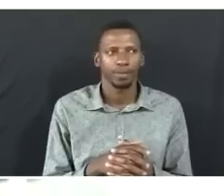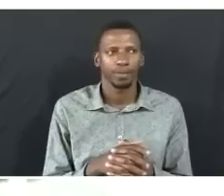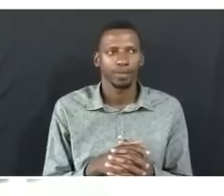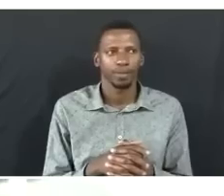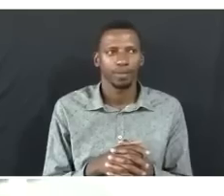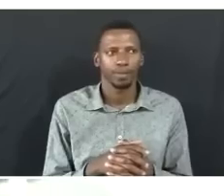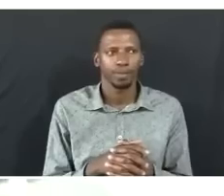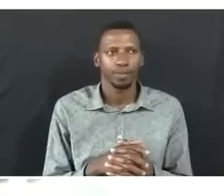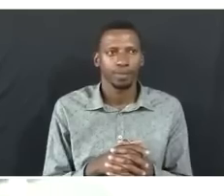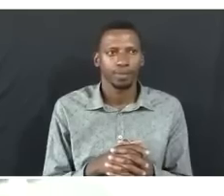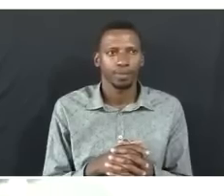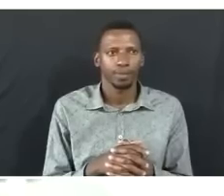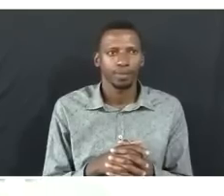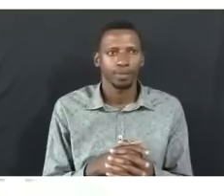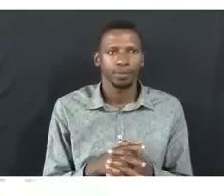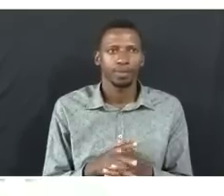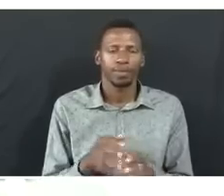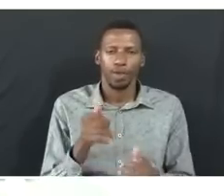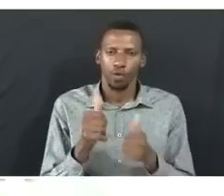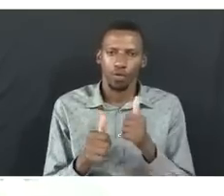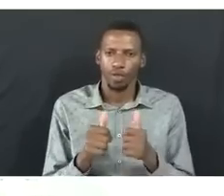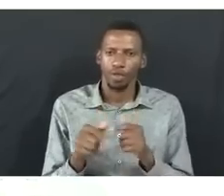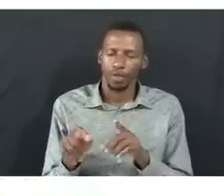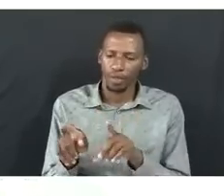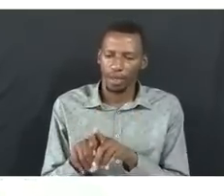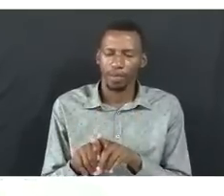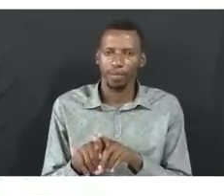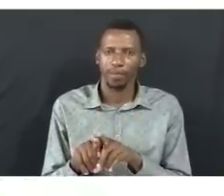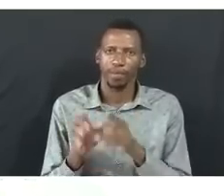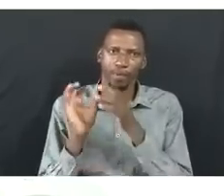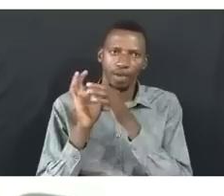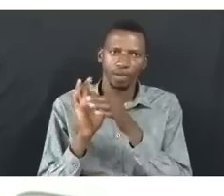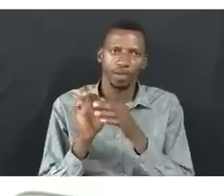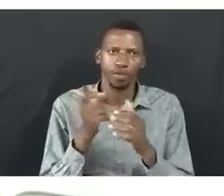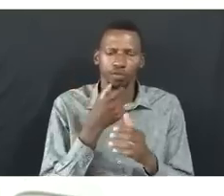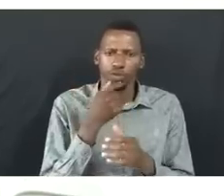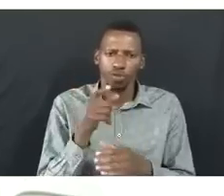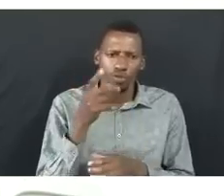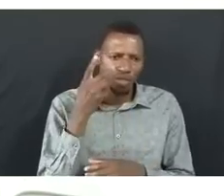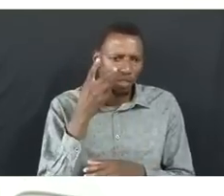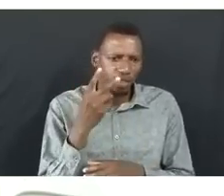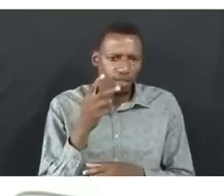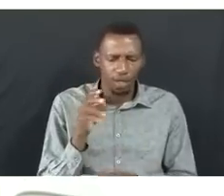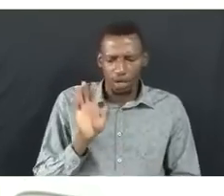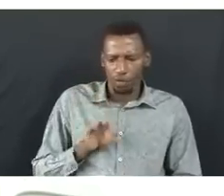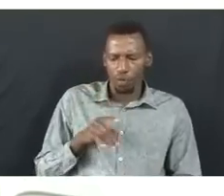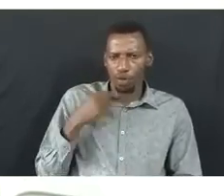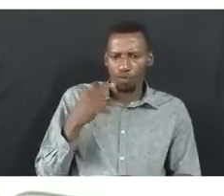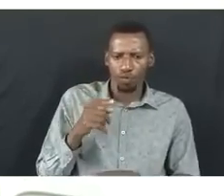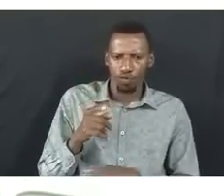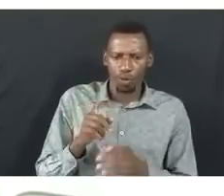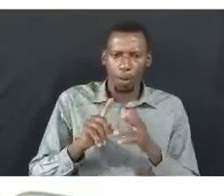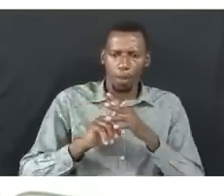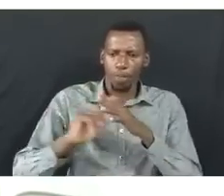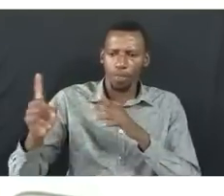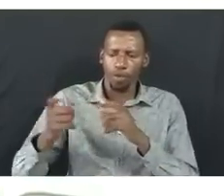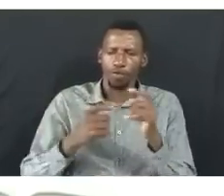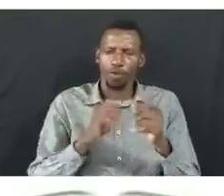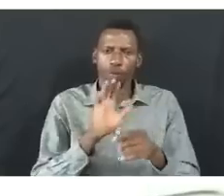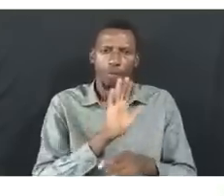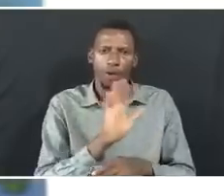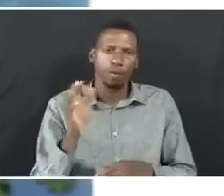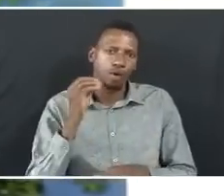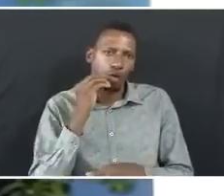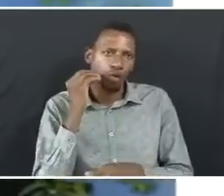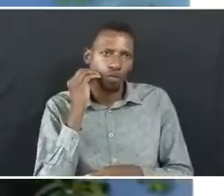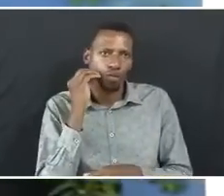Which also happens in our culture, the Luo. Have you seen women that have left their home and have gone